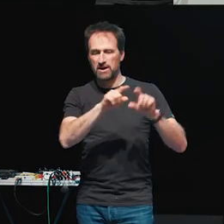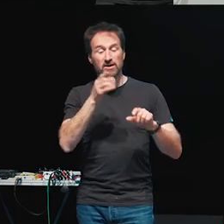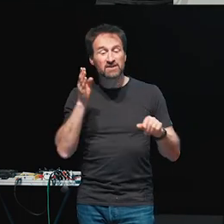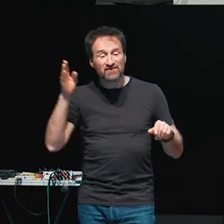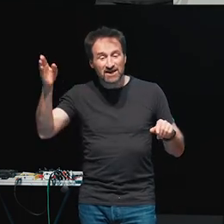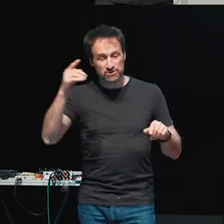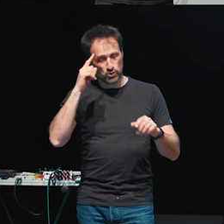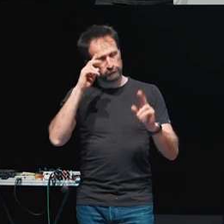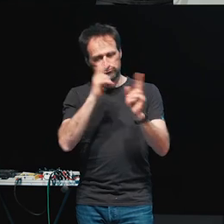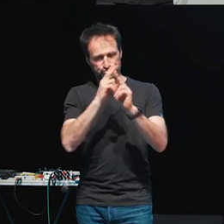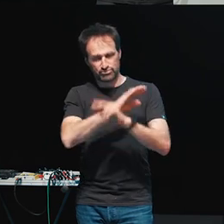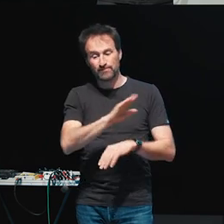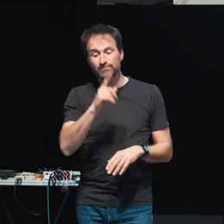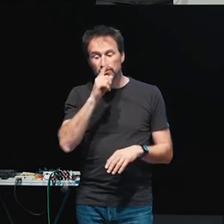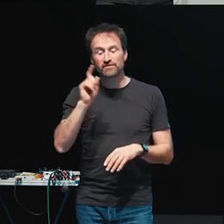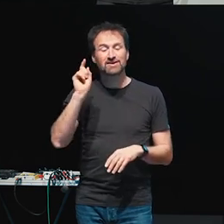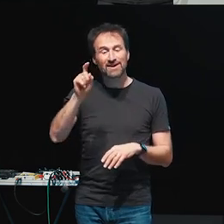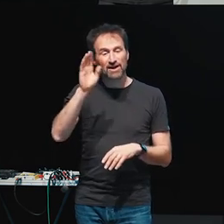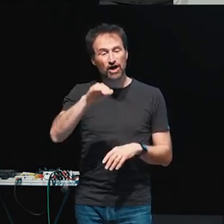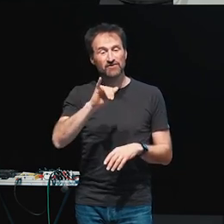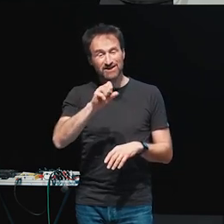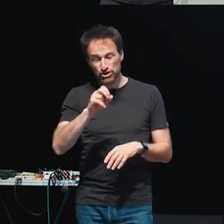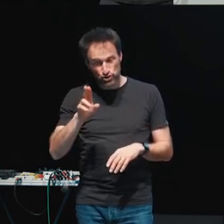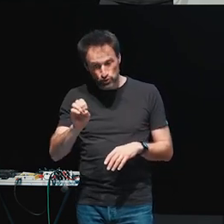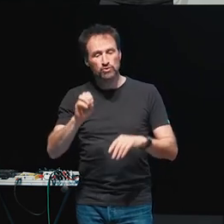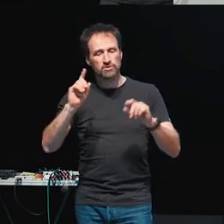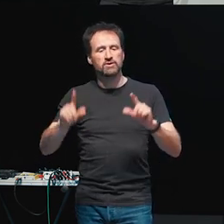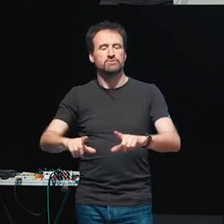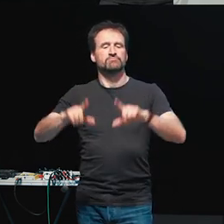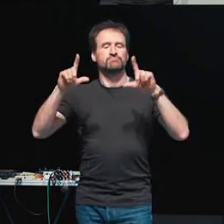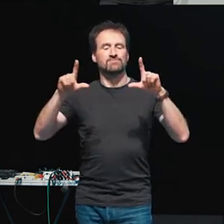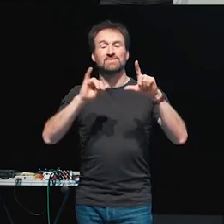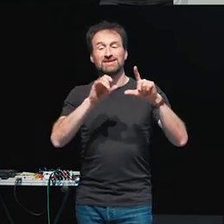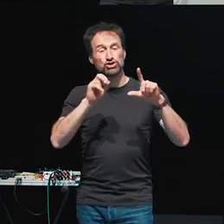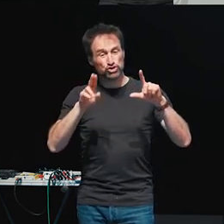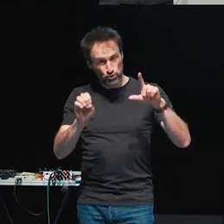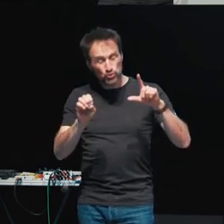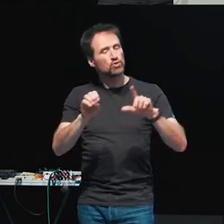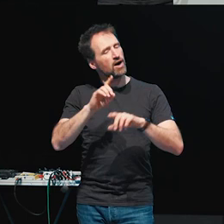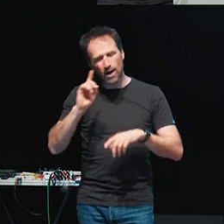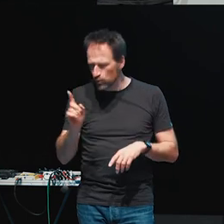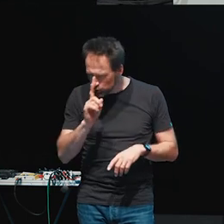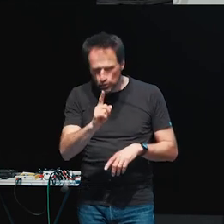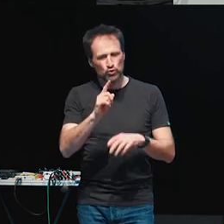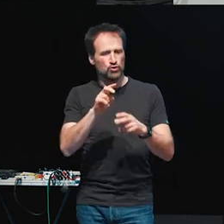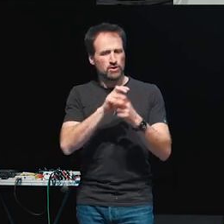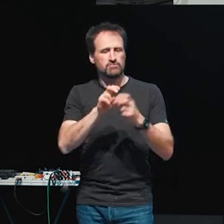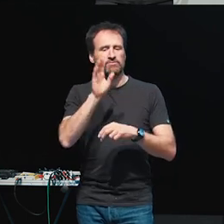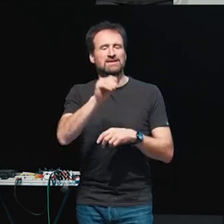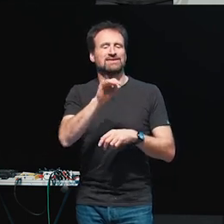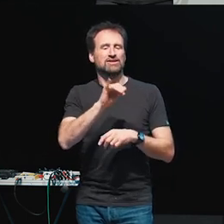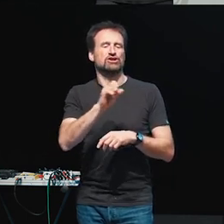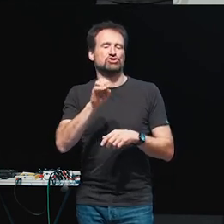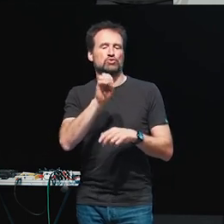And when you click on an issue, we can show you an issue view app that deals only with issue concerns and doesn't know or care about boards